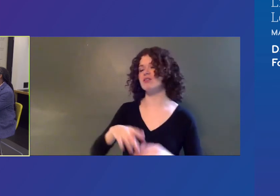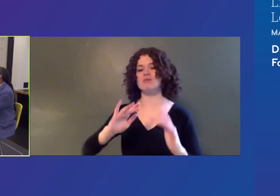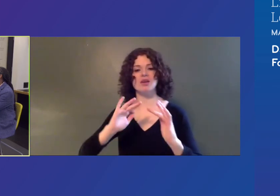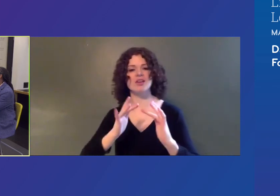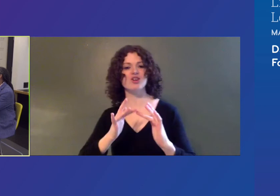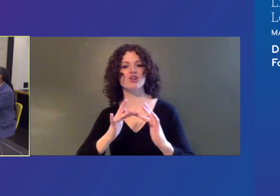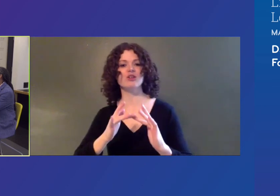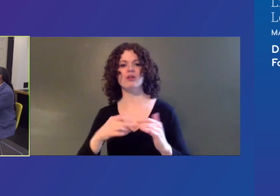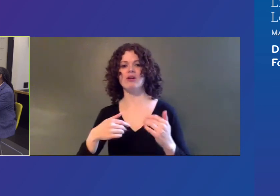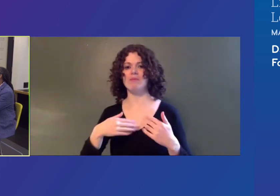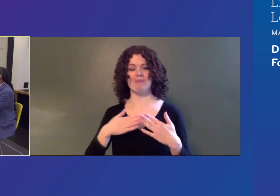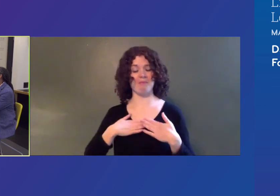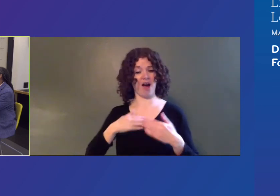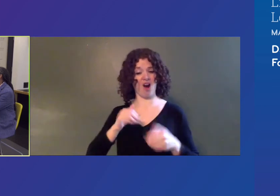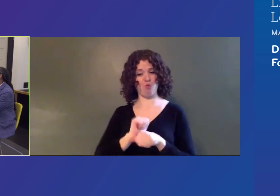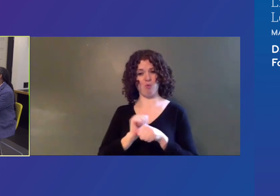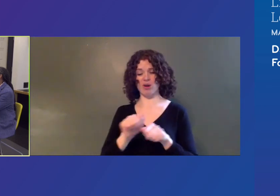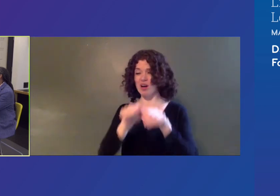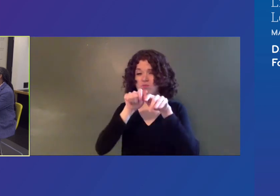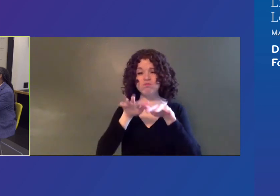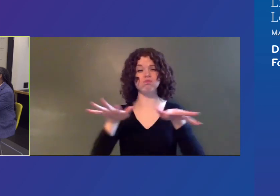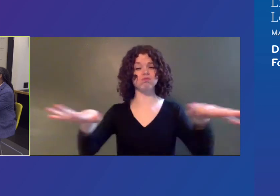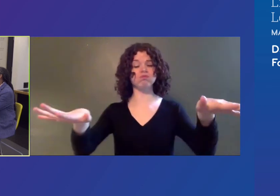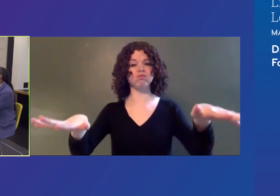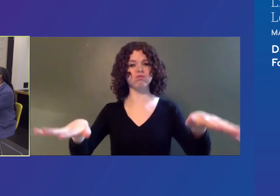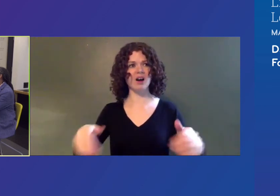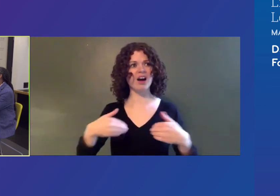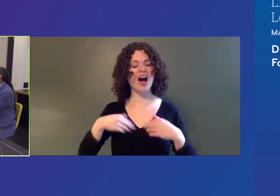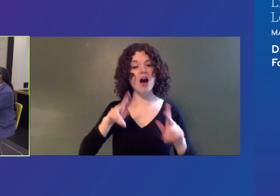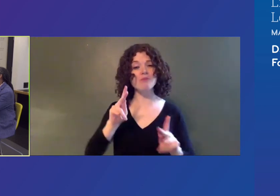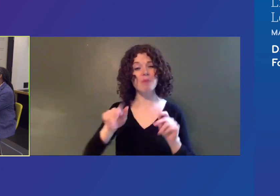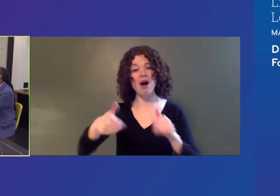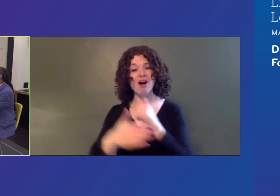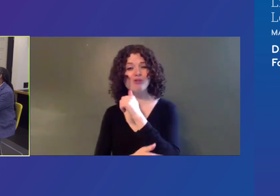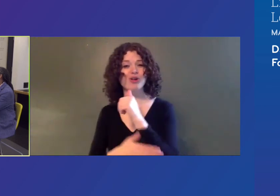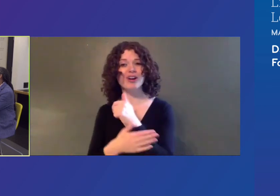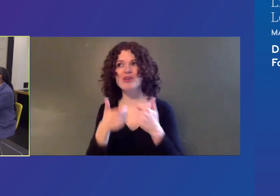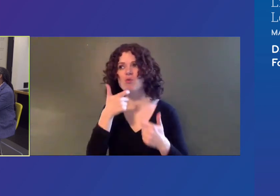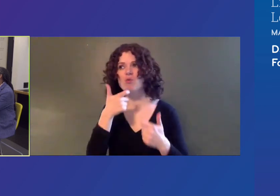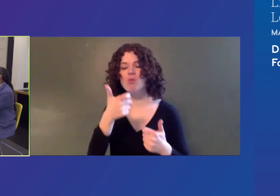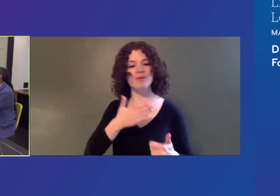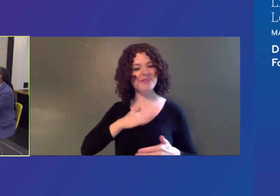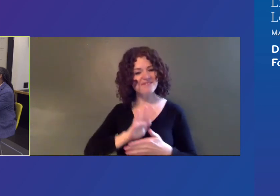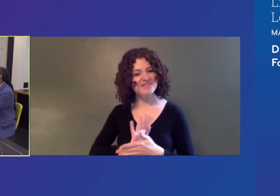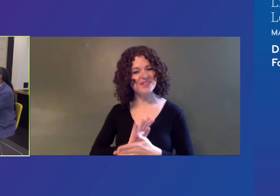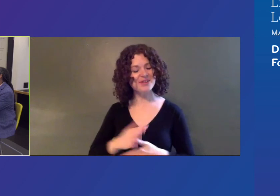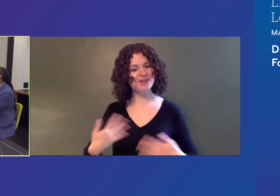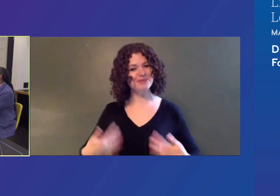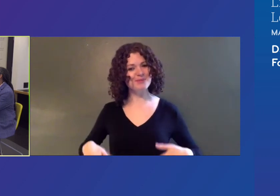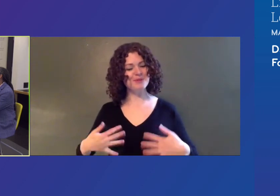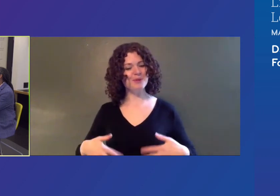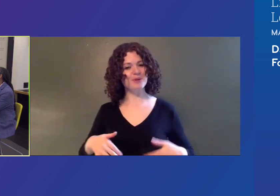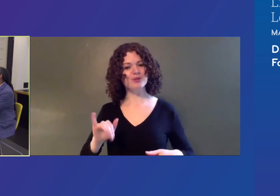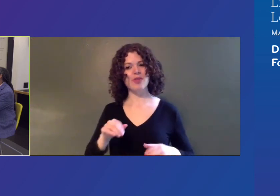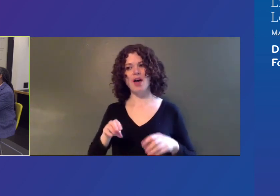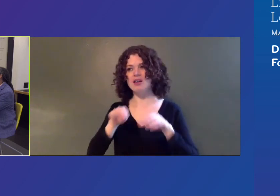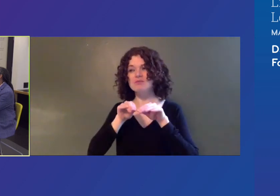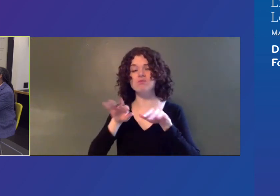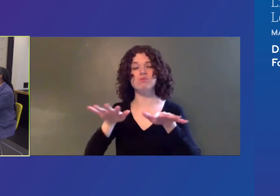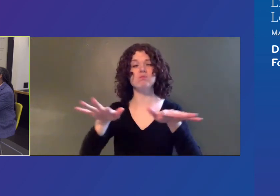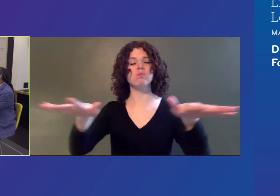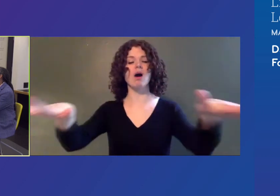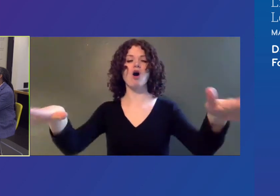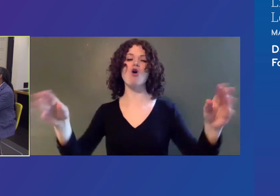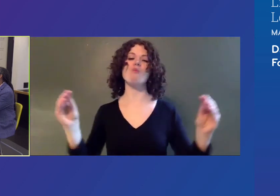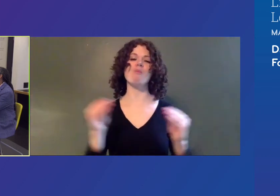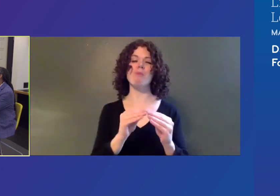my graduate experience in London who are watching my film in different countries. So the reach is massive through